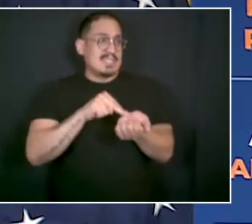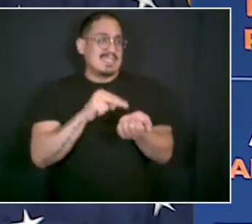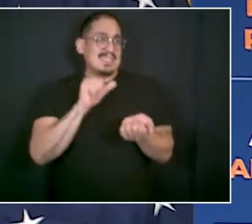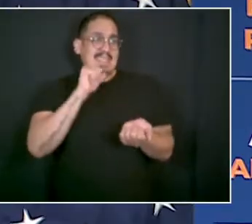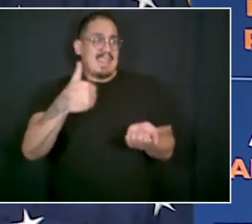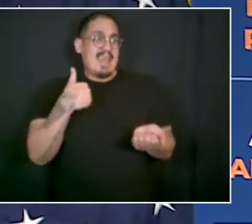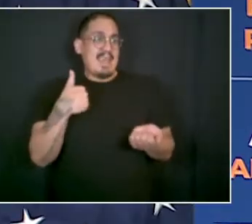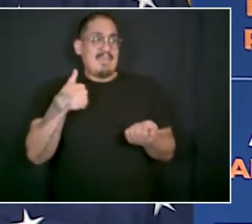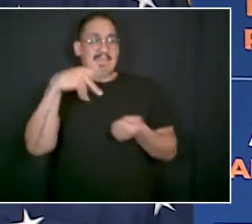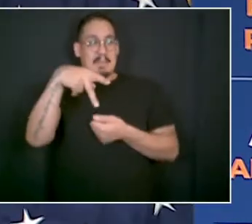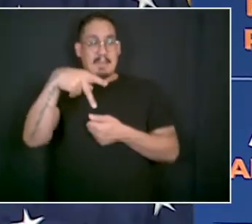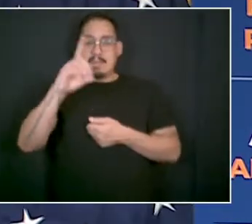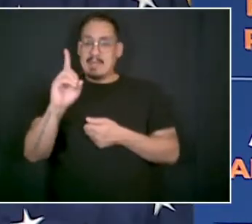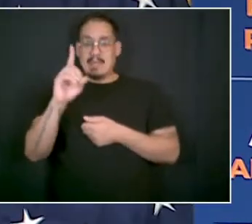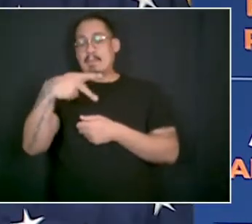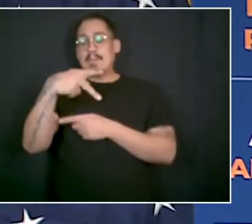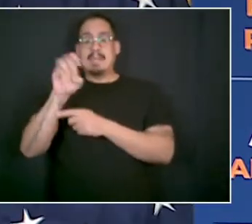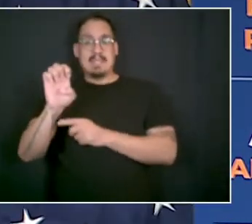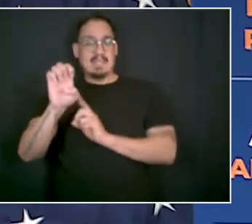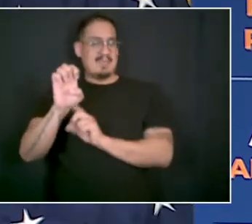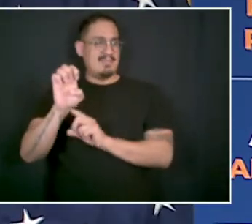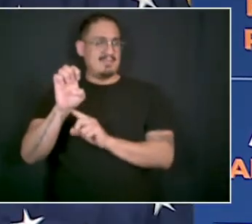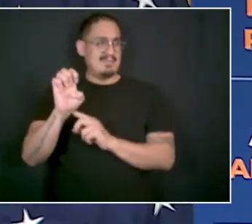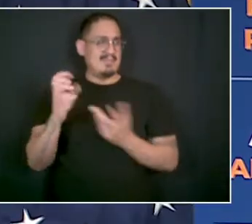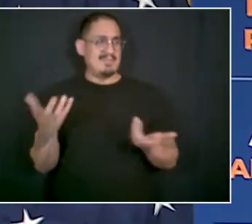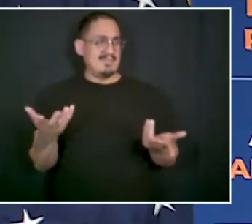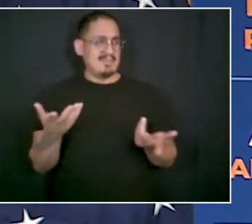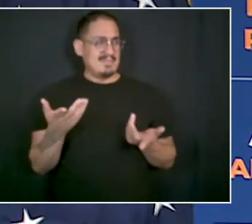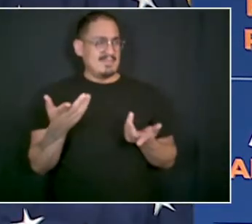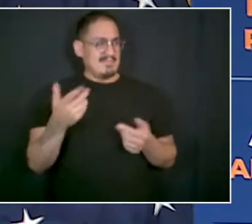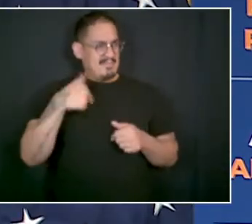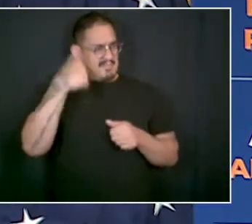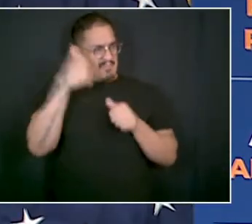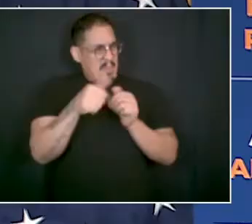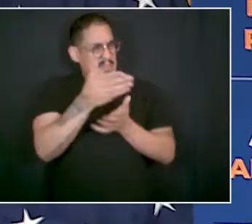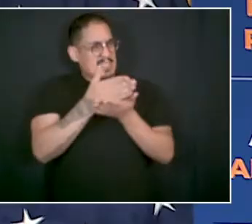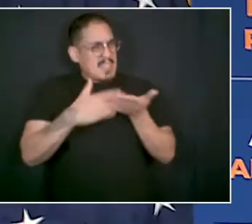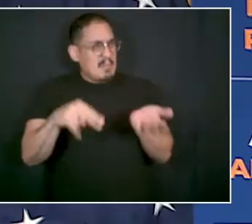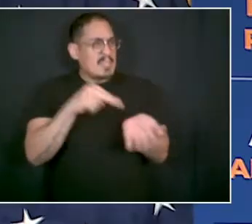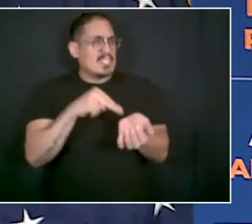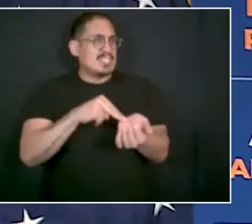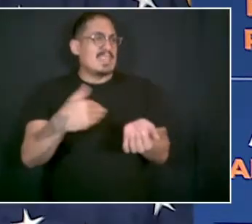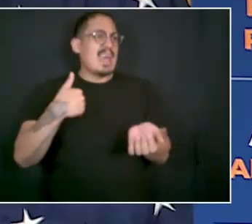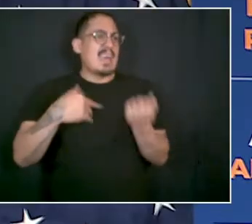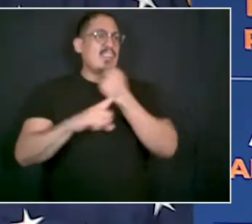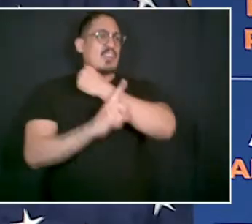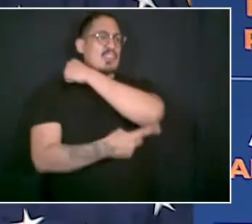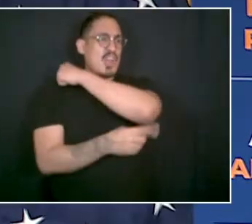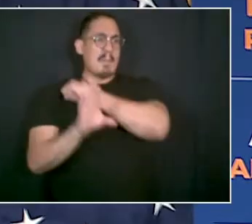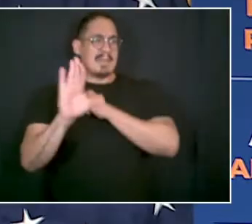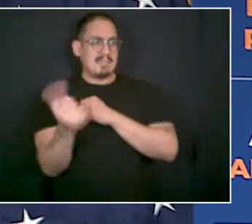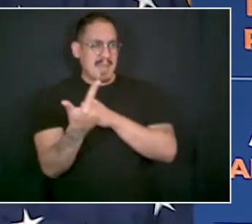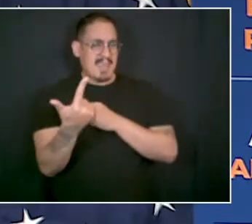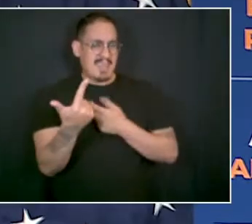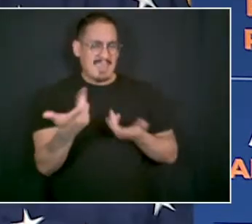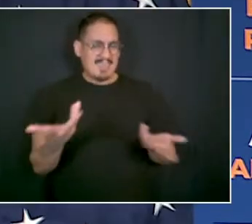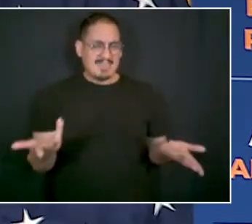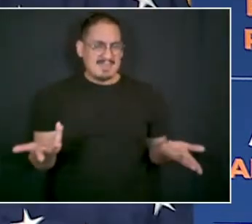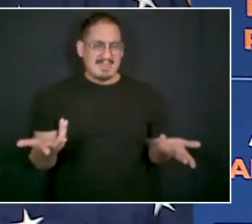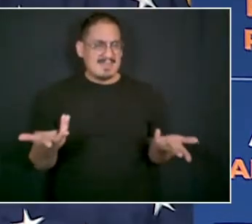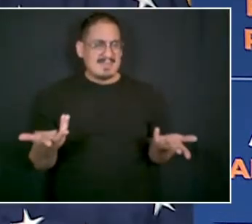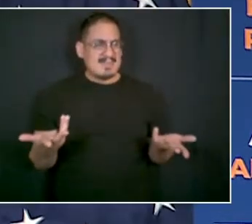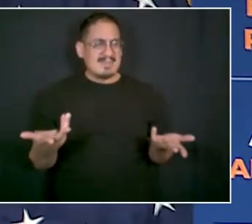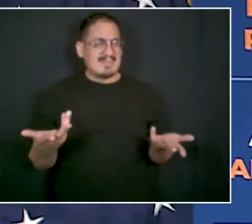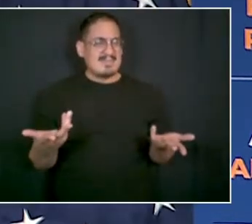to some of the hospitals. They had garbage bags on, and they were using PPEs, the face masks for